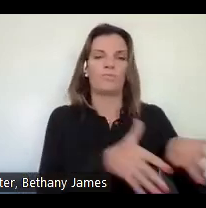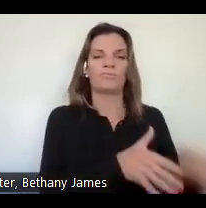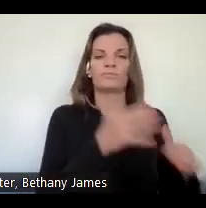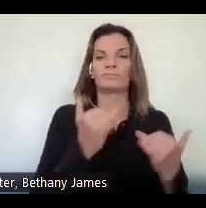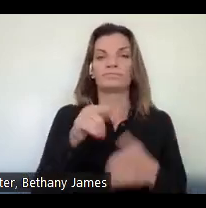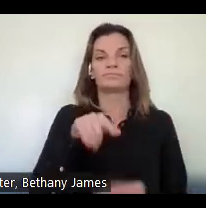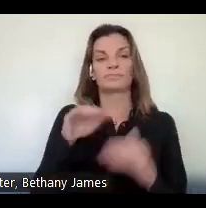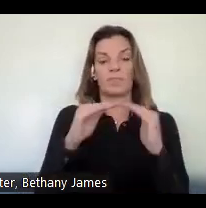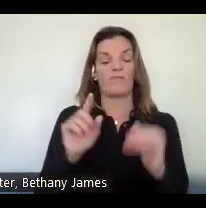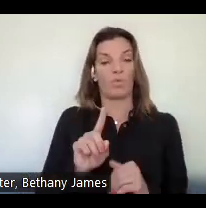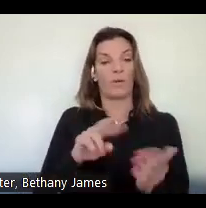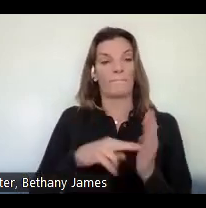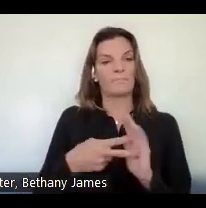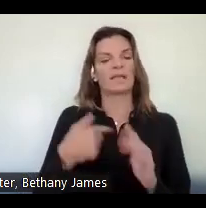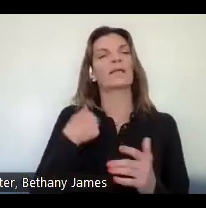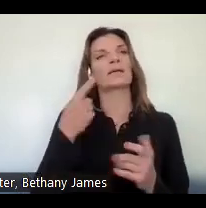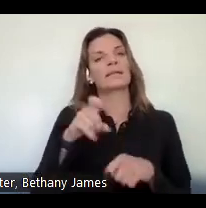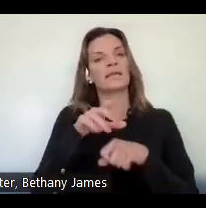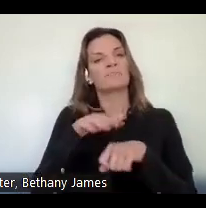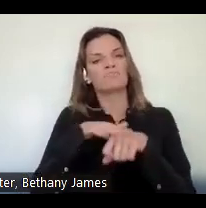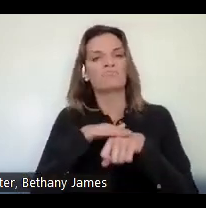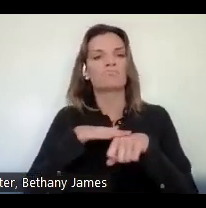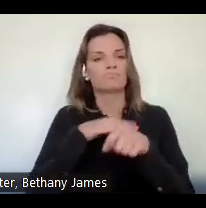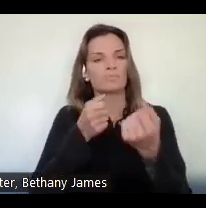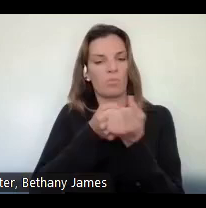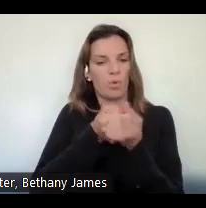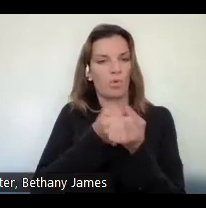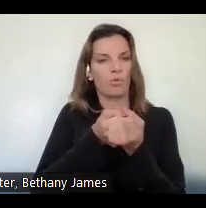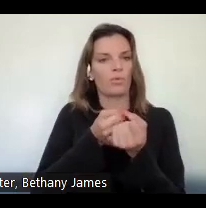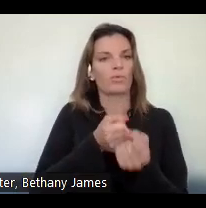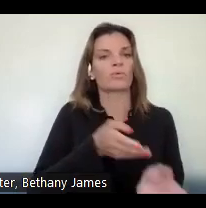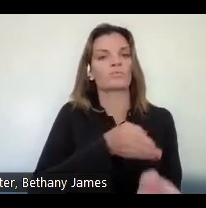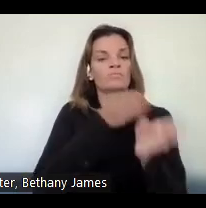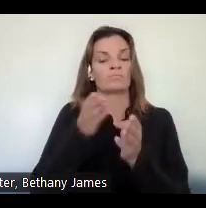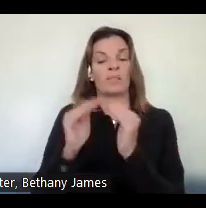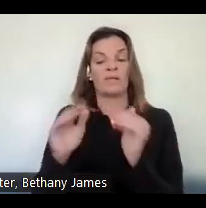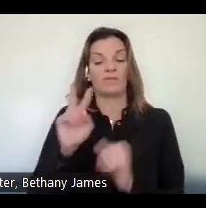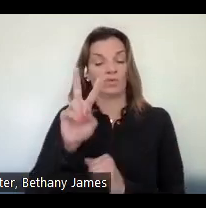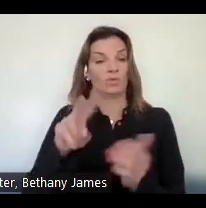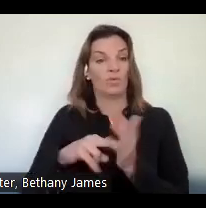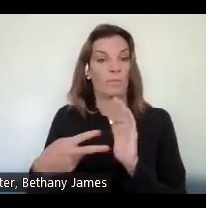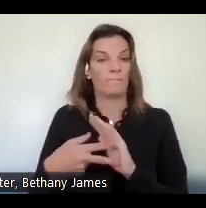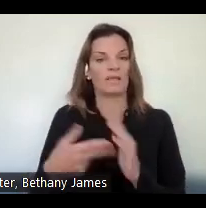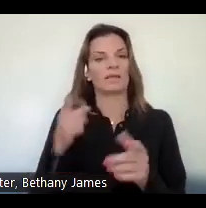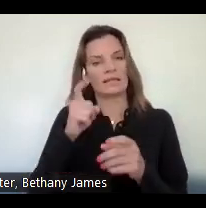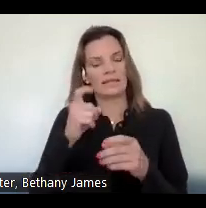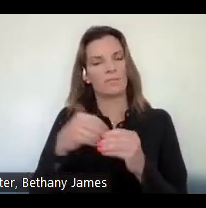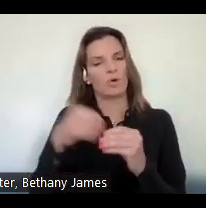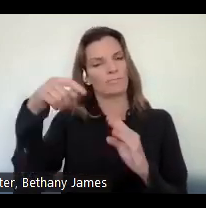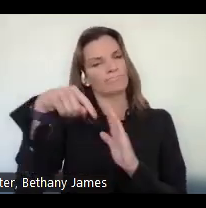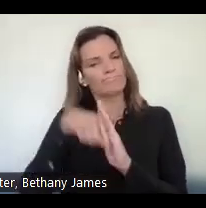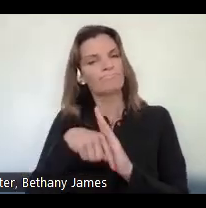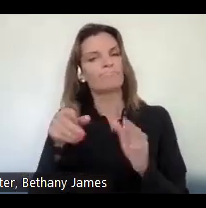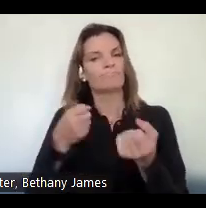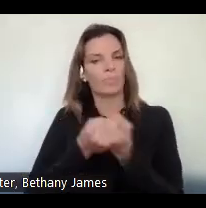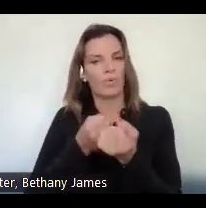who need some support. And the level 2 are those individuals who require additional support, a little more.